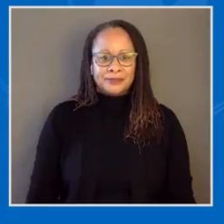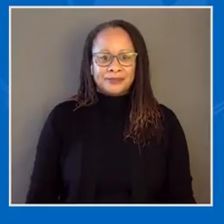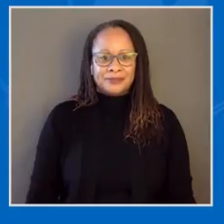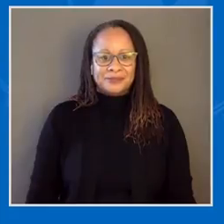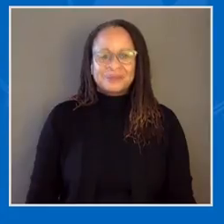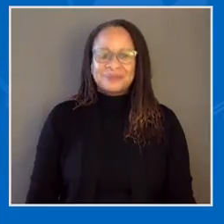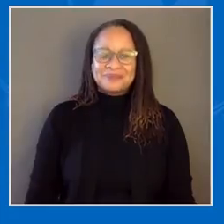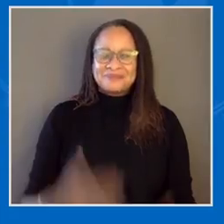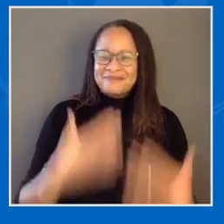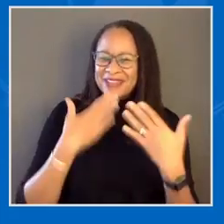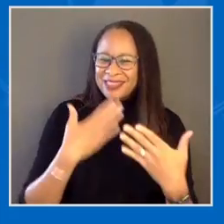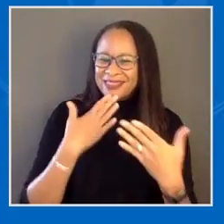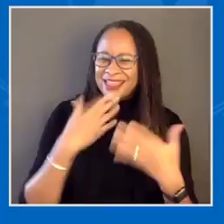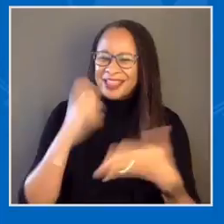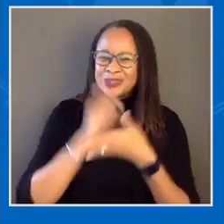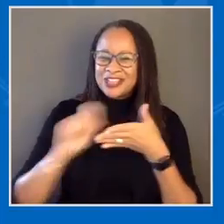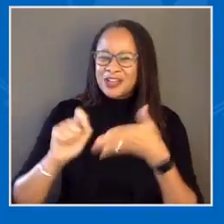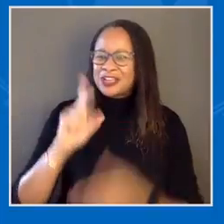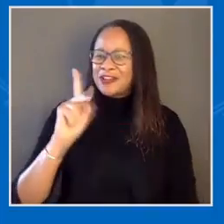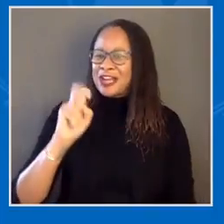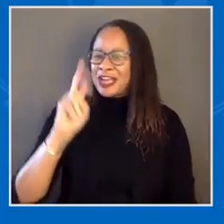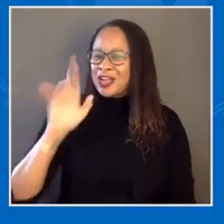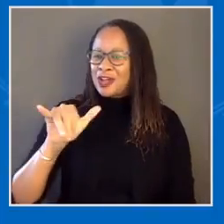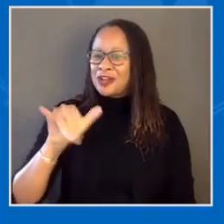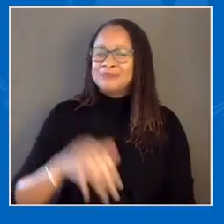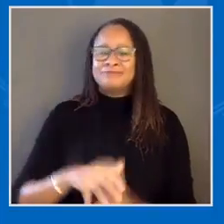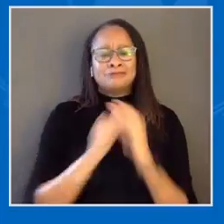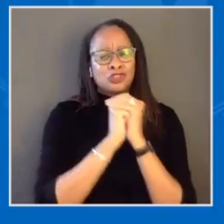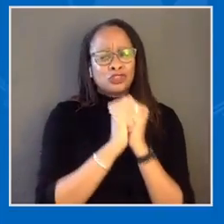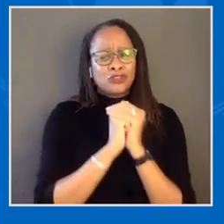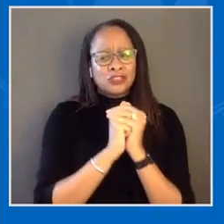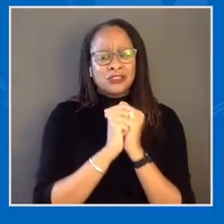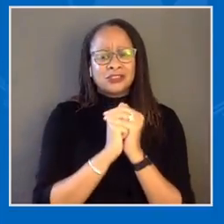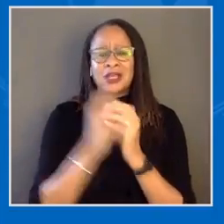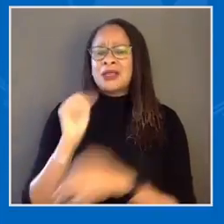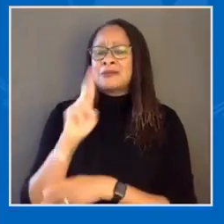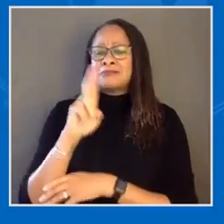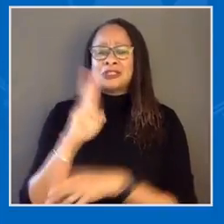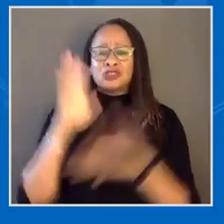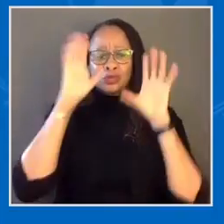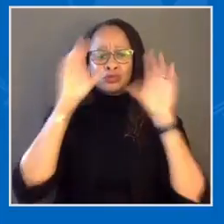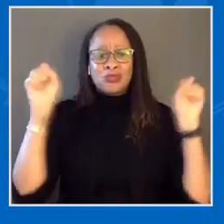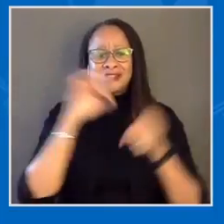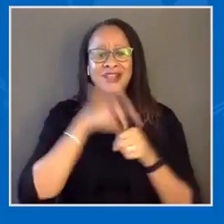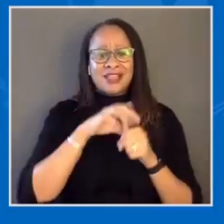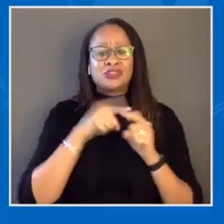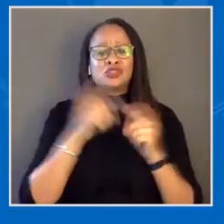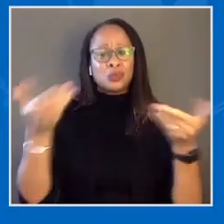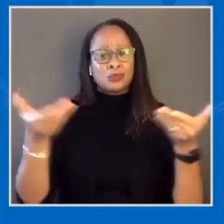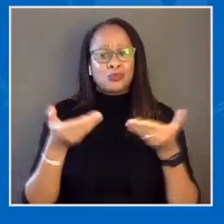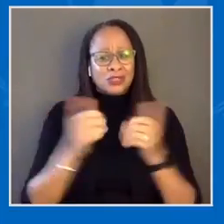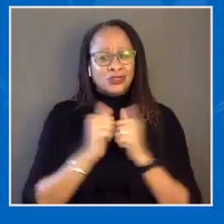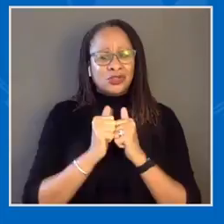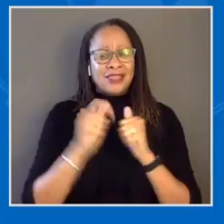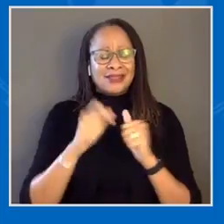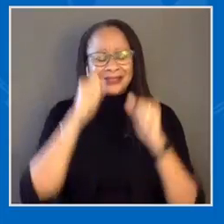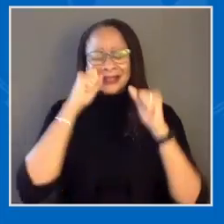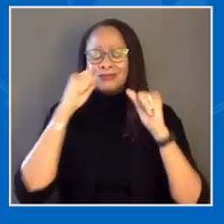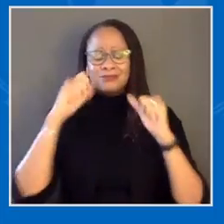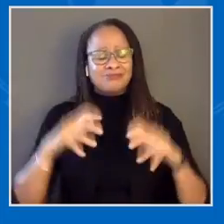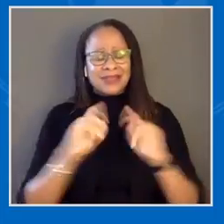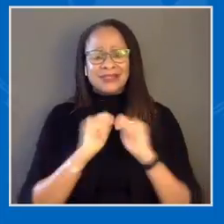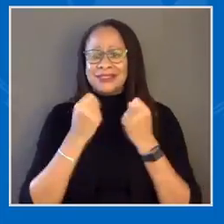Thank you, Secretary Kerry. And congratulations, Mr. President-elect, on bringing together this extraordinary